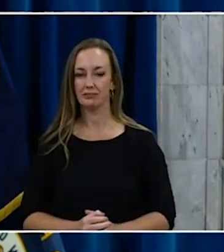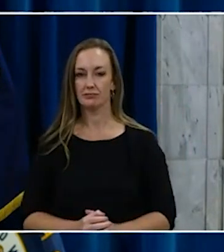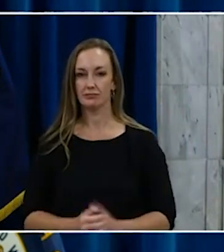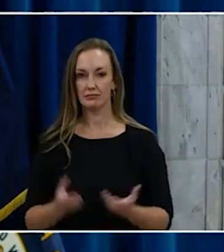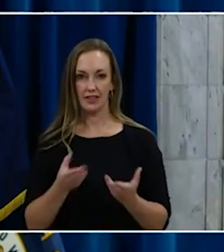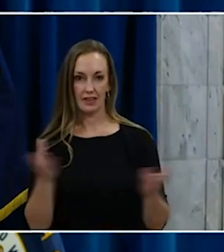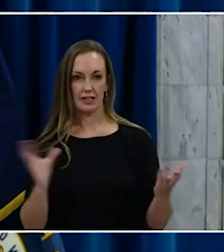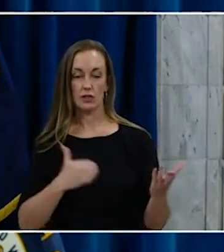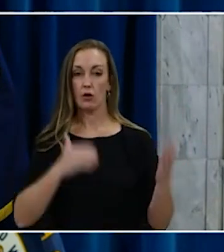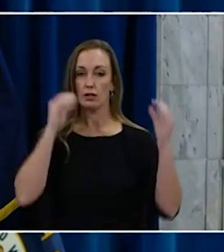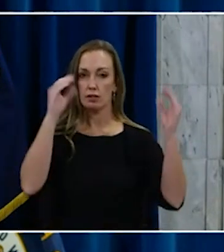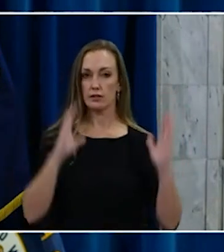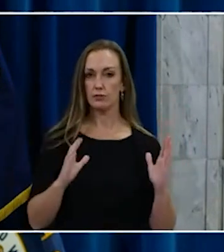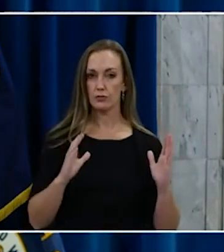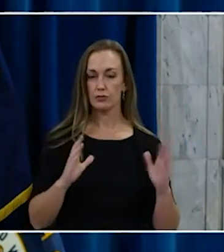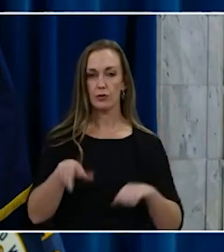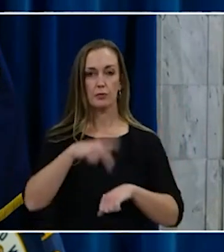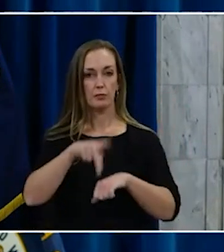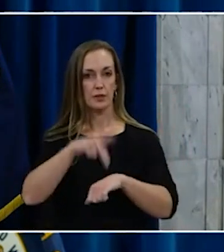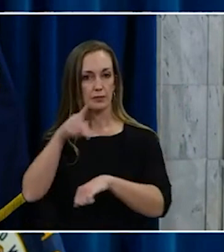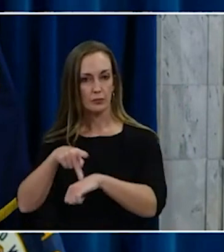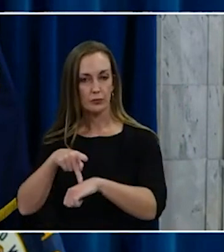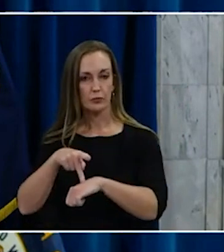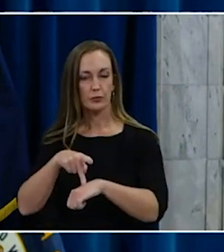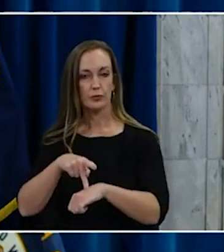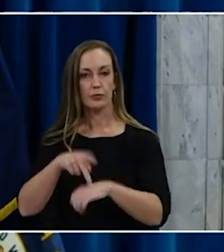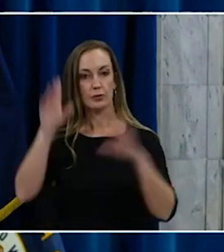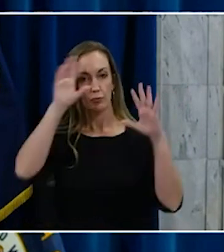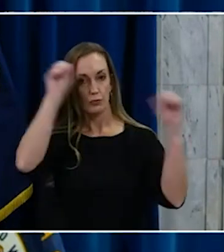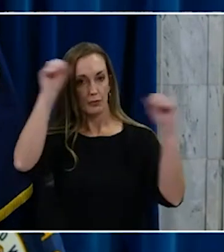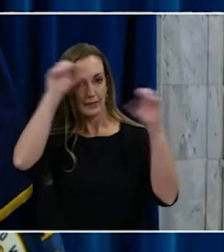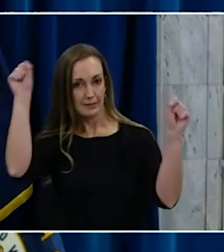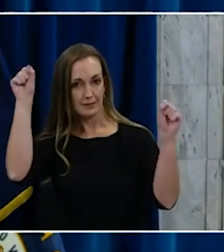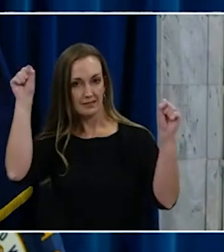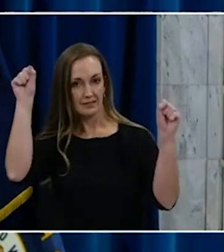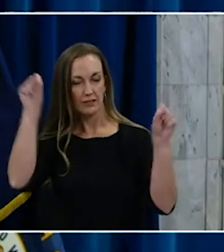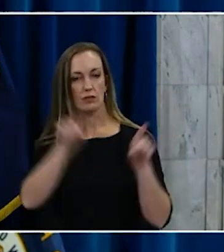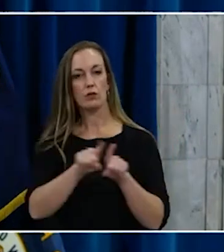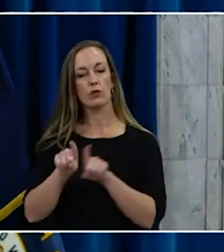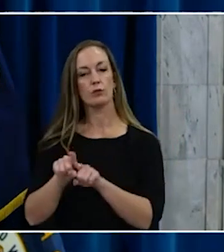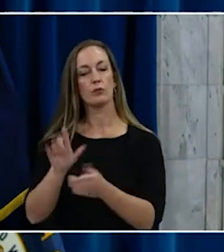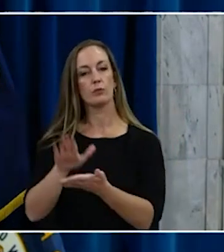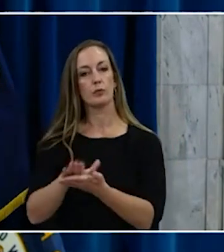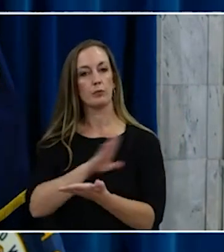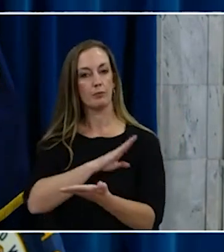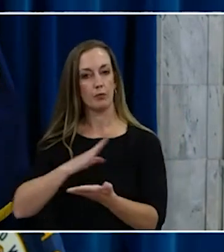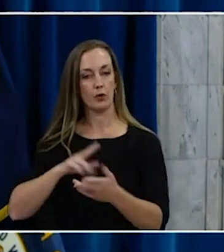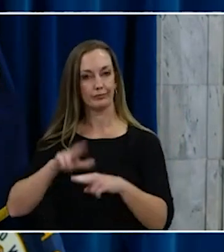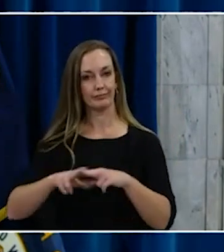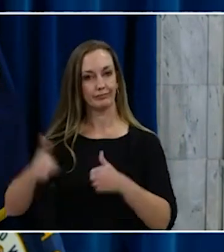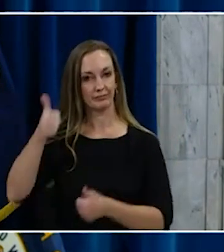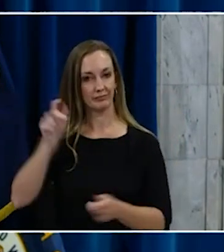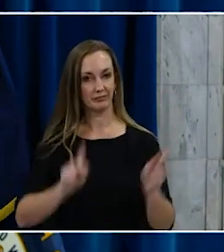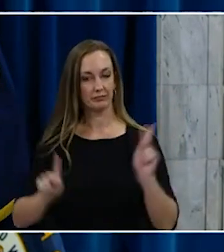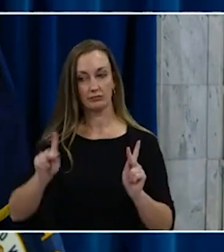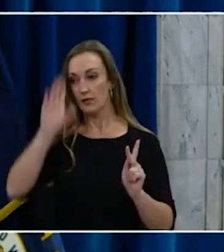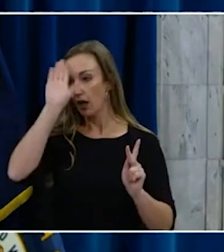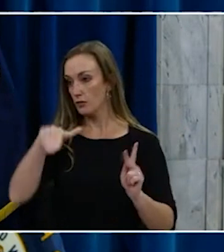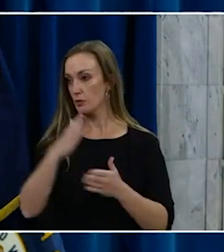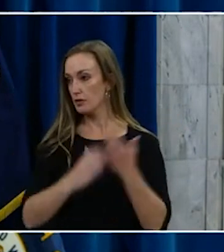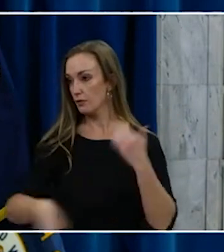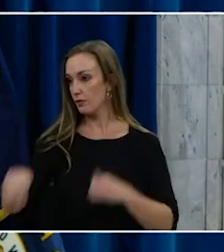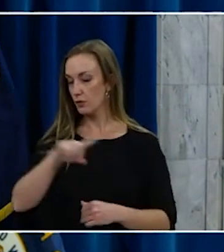These are our teachers, principals, superintendents, and school board chairs. I know that for some of